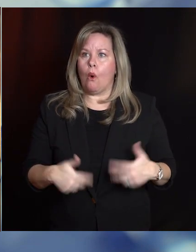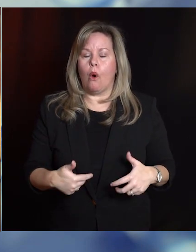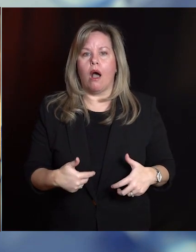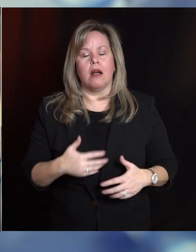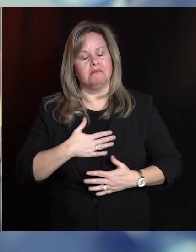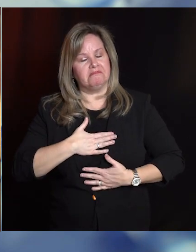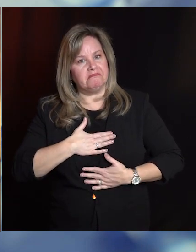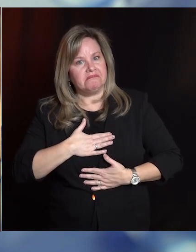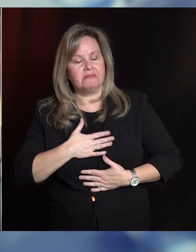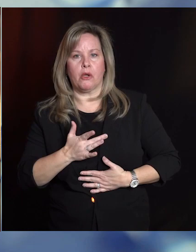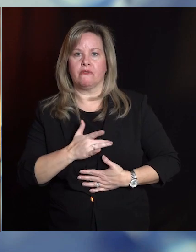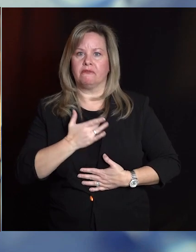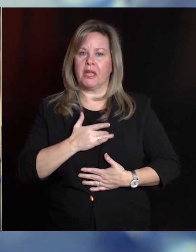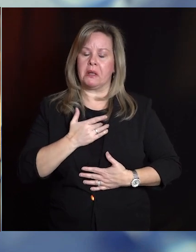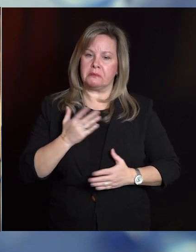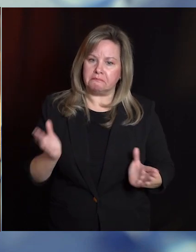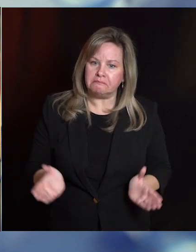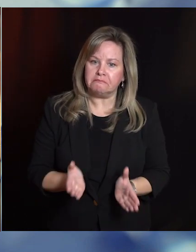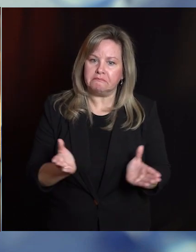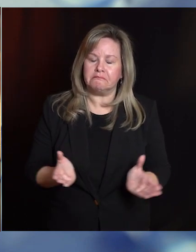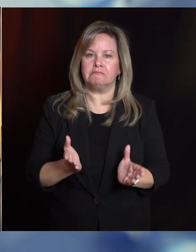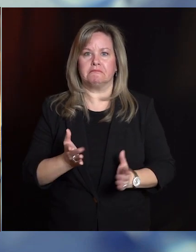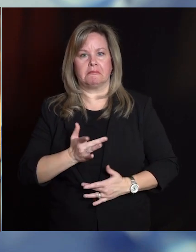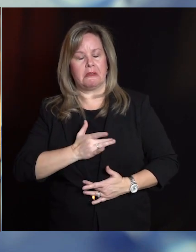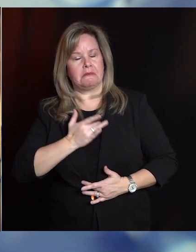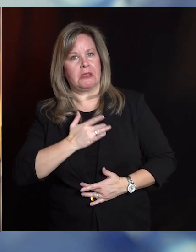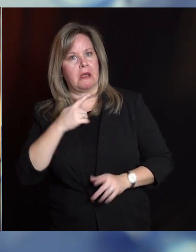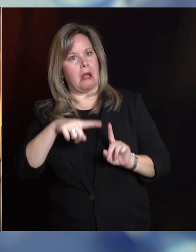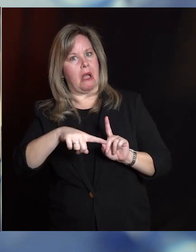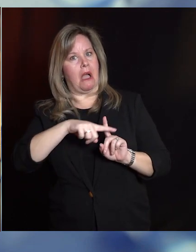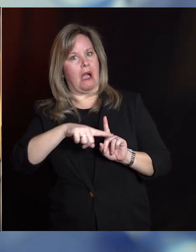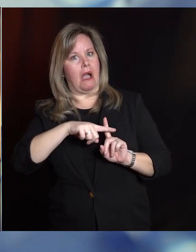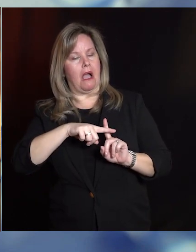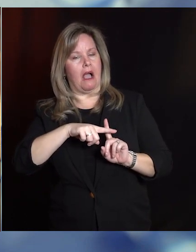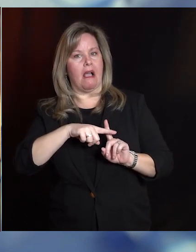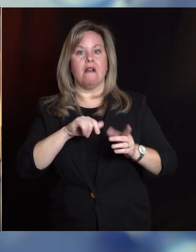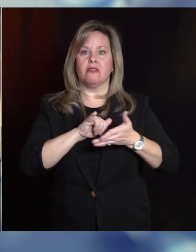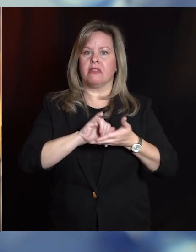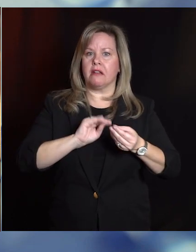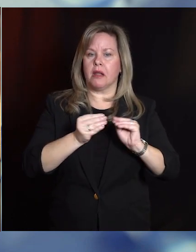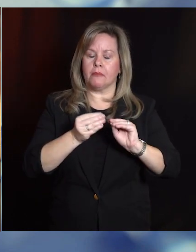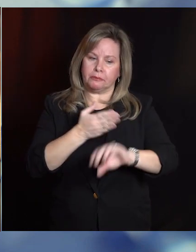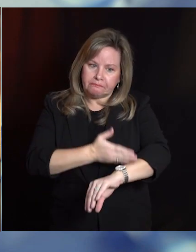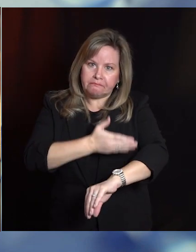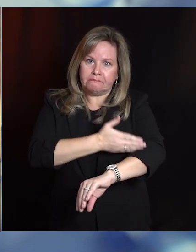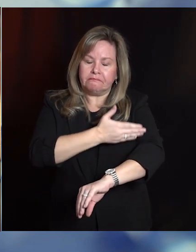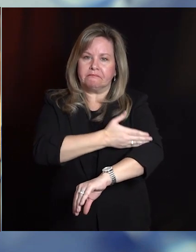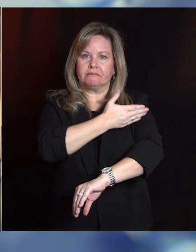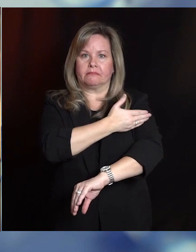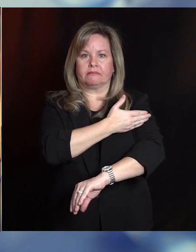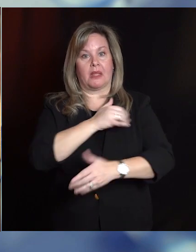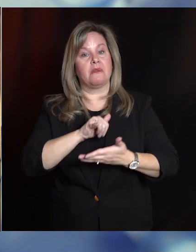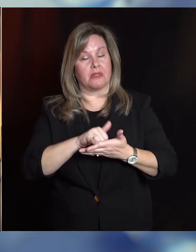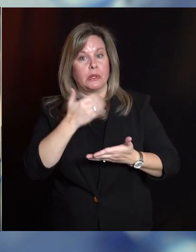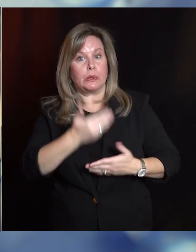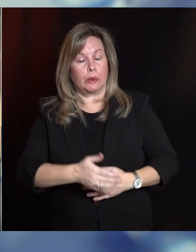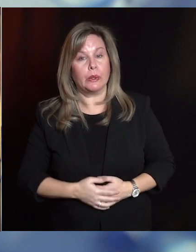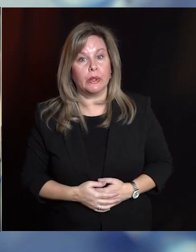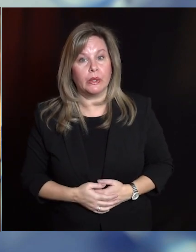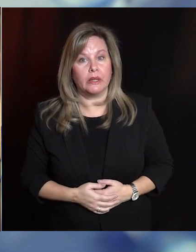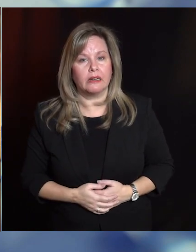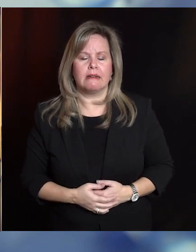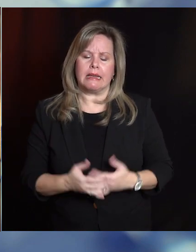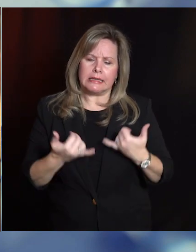vaccinated continues to increase. Now we know we've got some work to do yet. This virus isn't going away. There are new variants